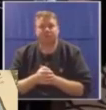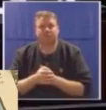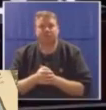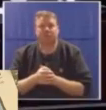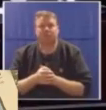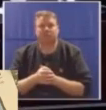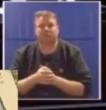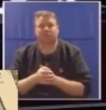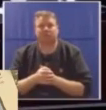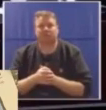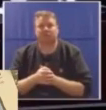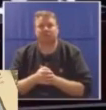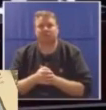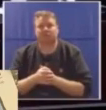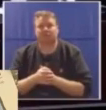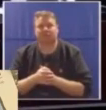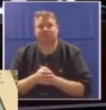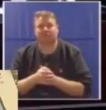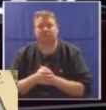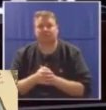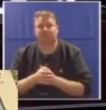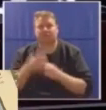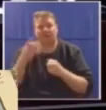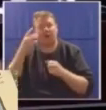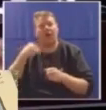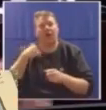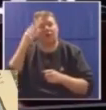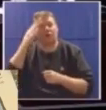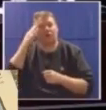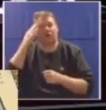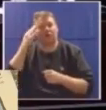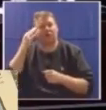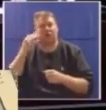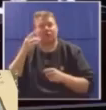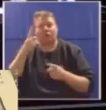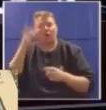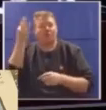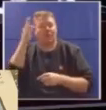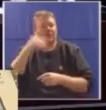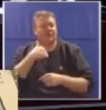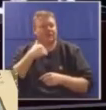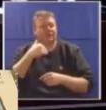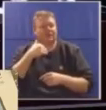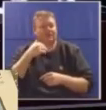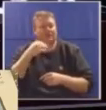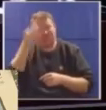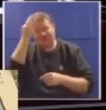I thought for a minute, Honorable Speaker, that you wanted me to dance.